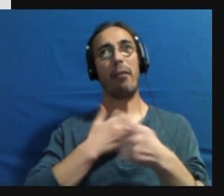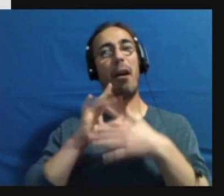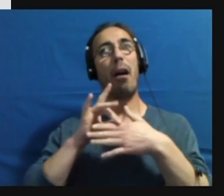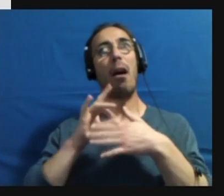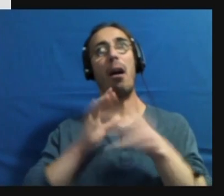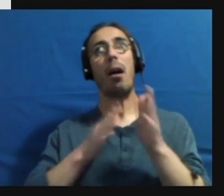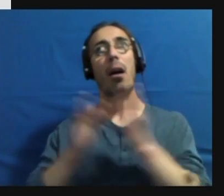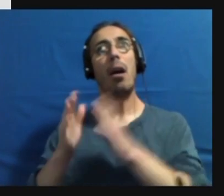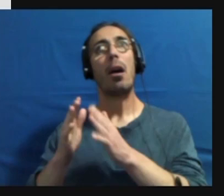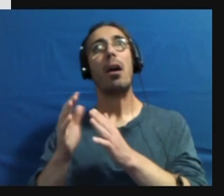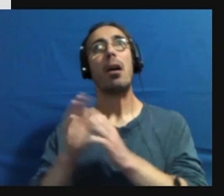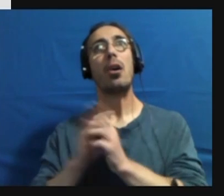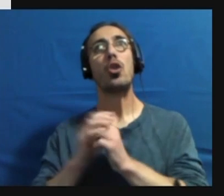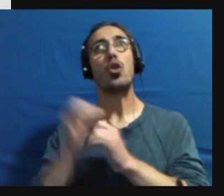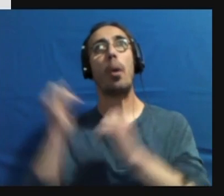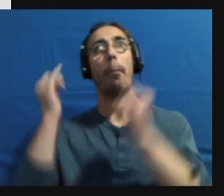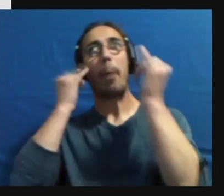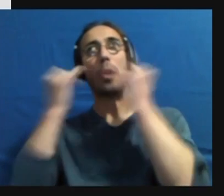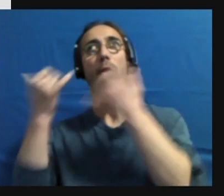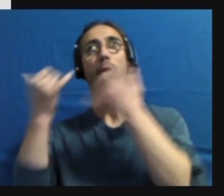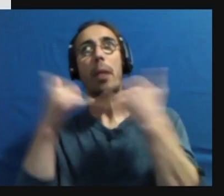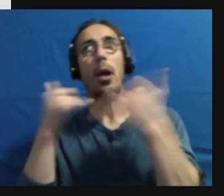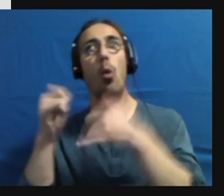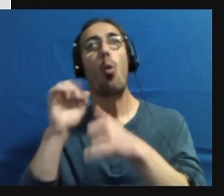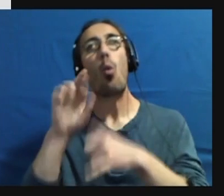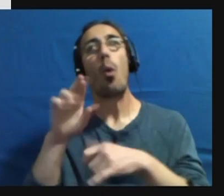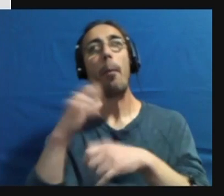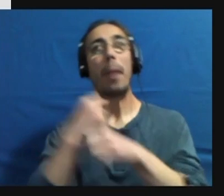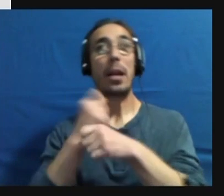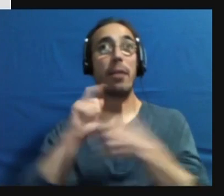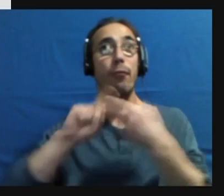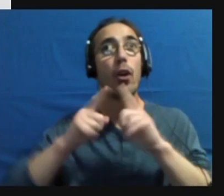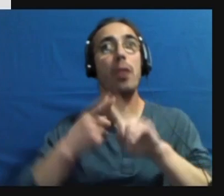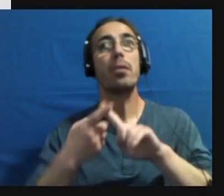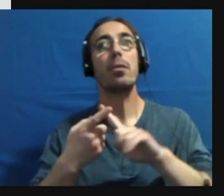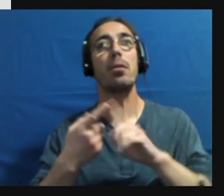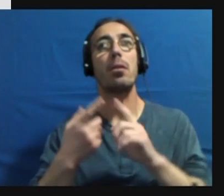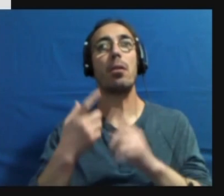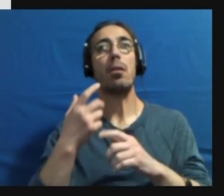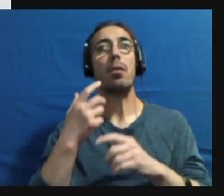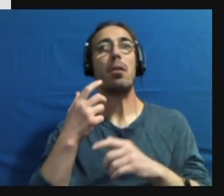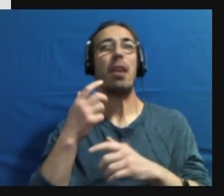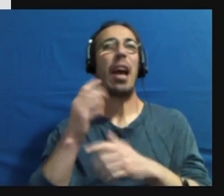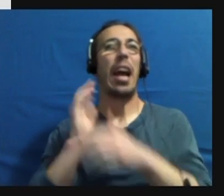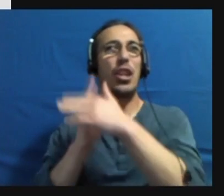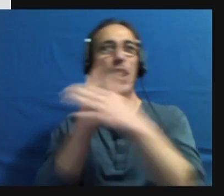sharing imaginative play or making friends, to the absence of interest in peers.